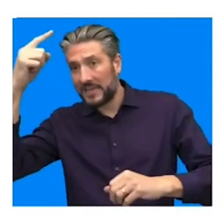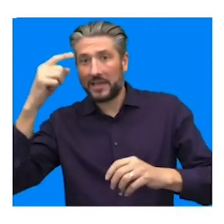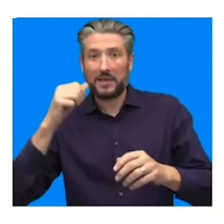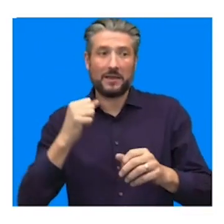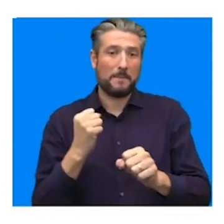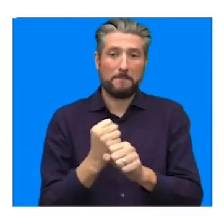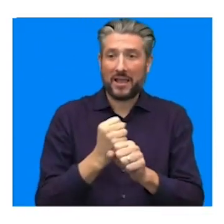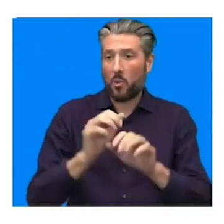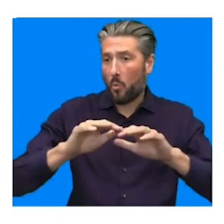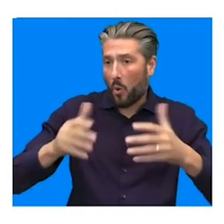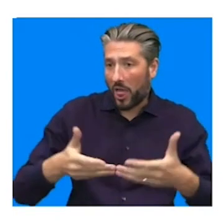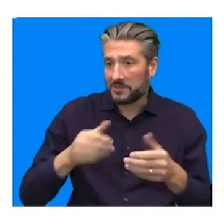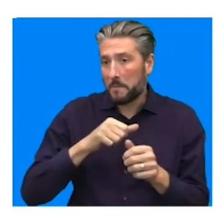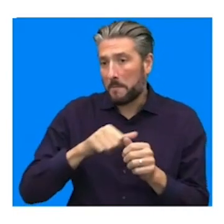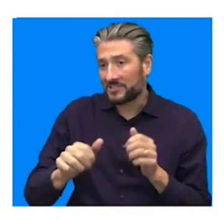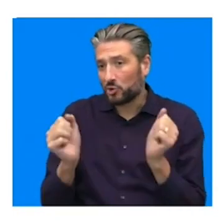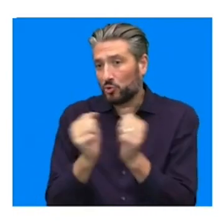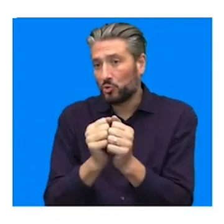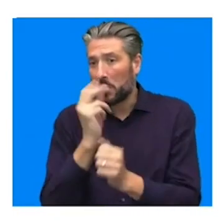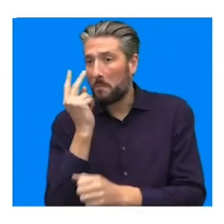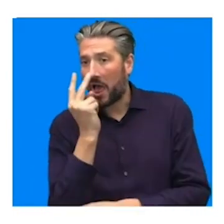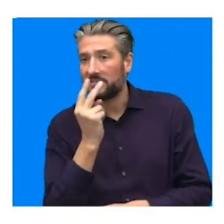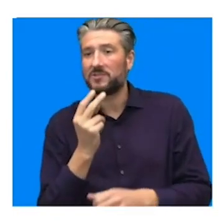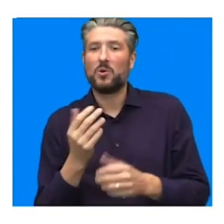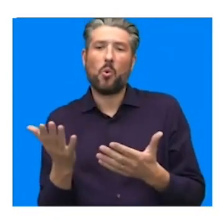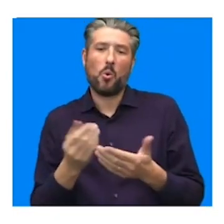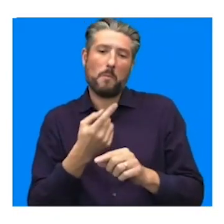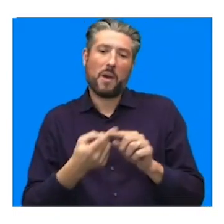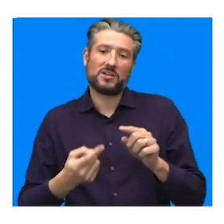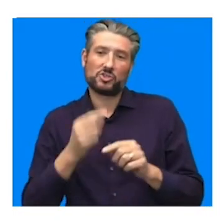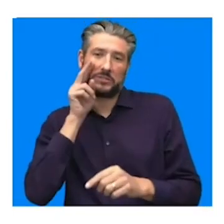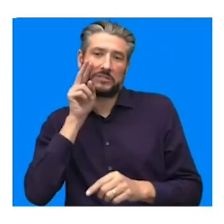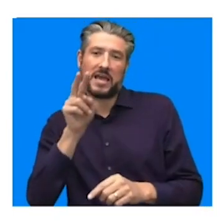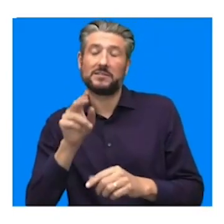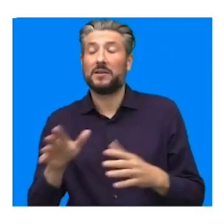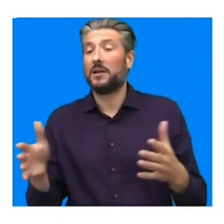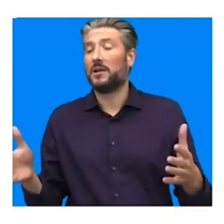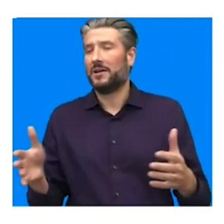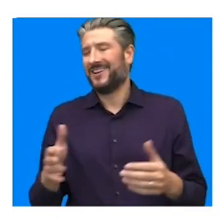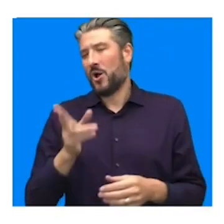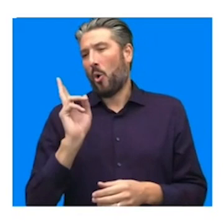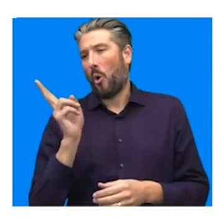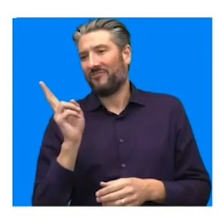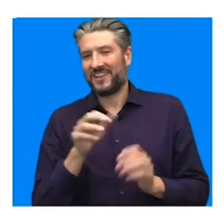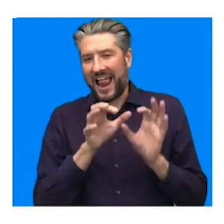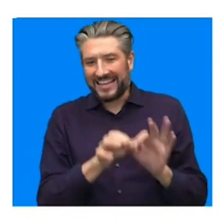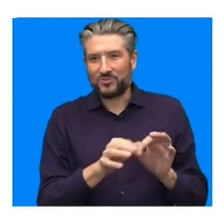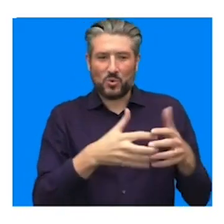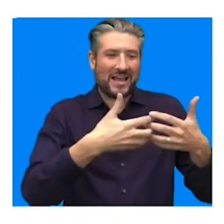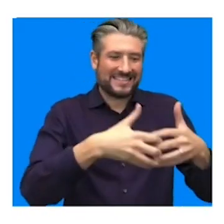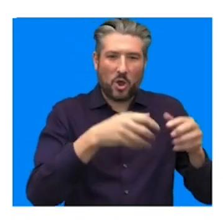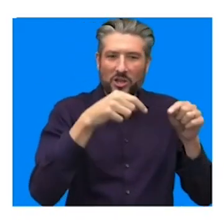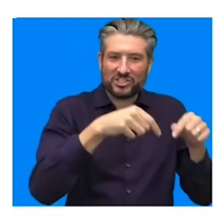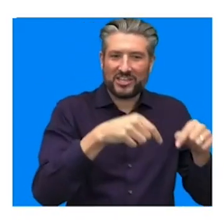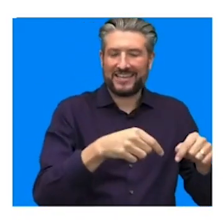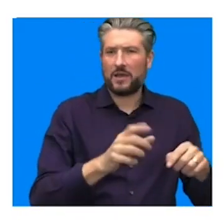sighted people. Inevitably, though, they are technology-led rather than user-driven, user needs-driven. So we had